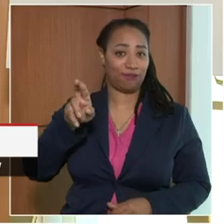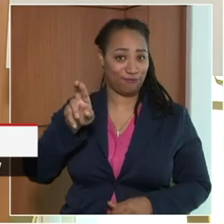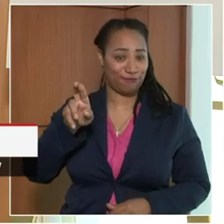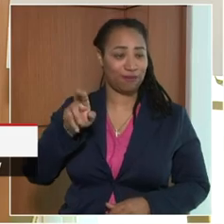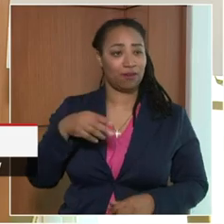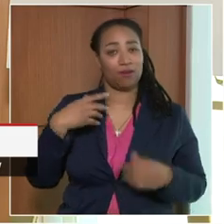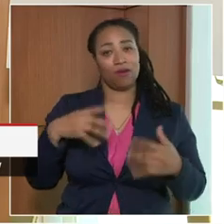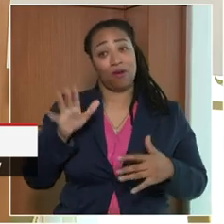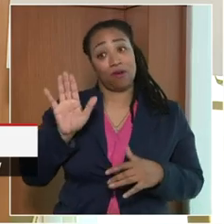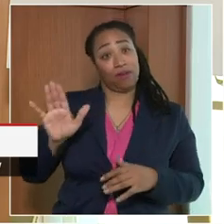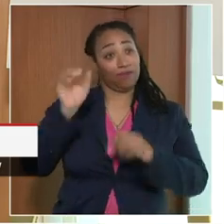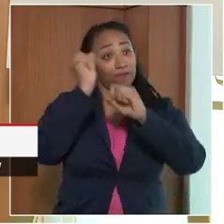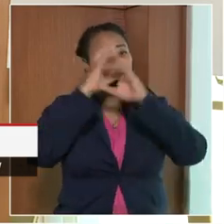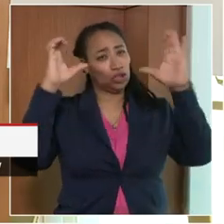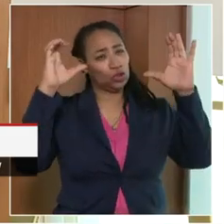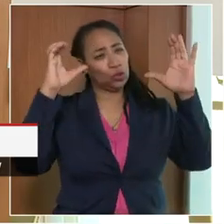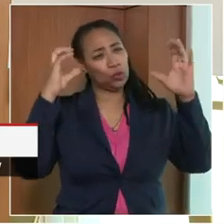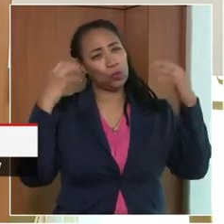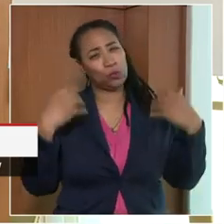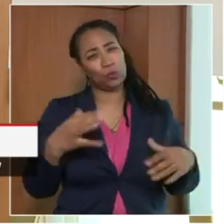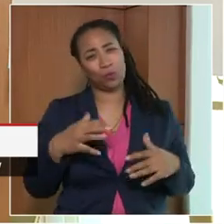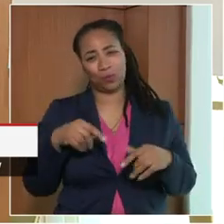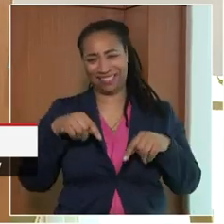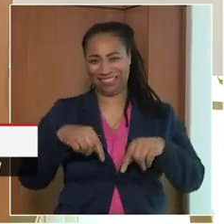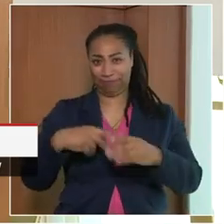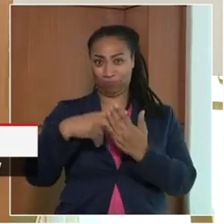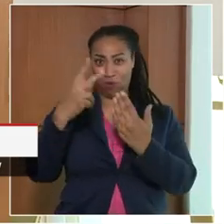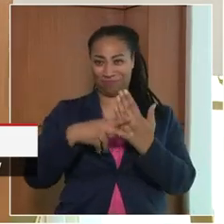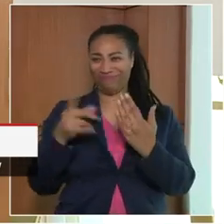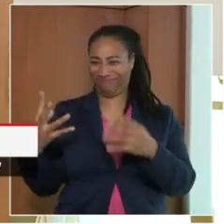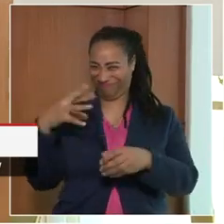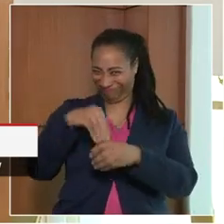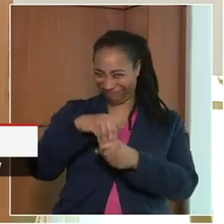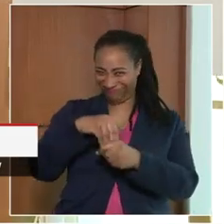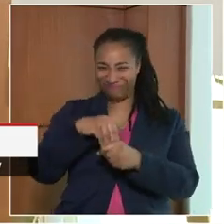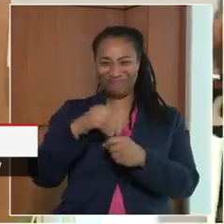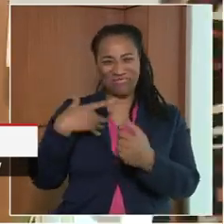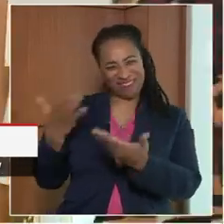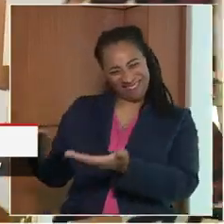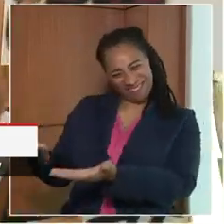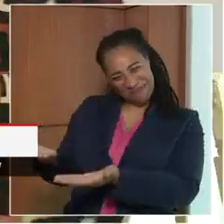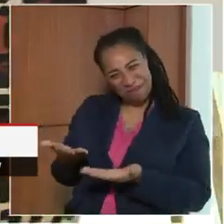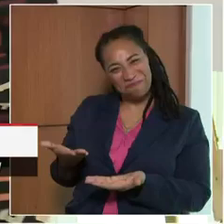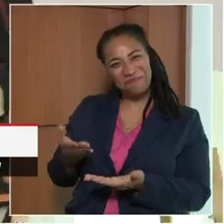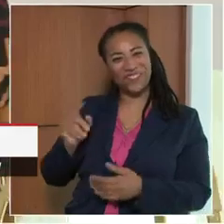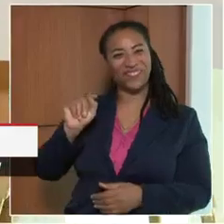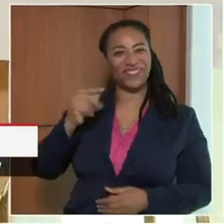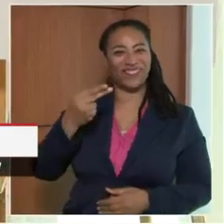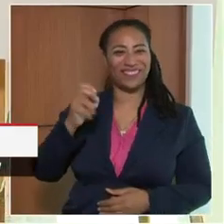DC Department of Parks and Recreation Director. Welcome, Thene.